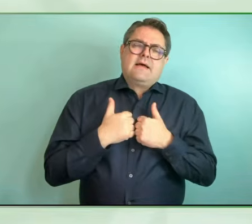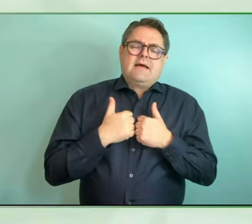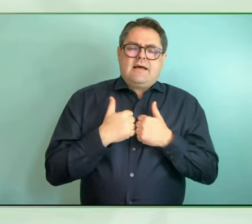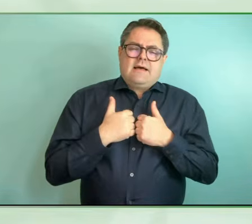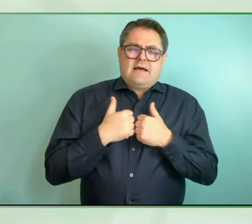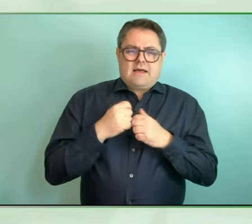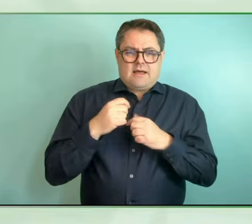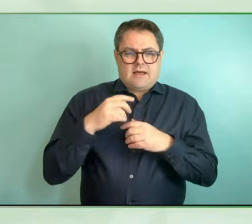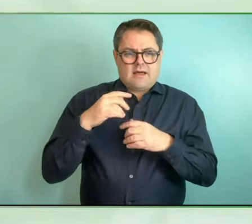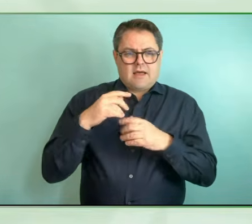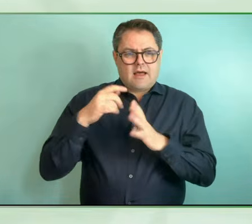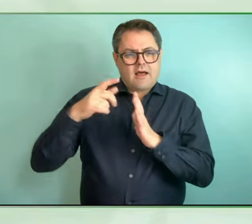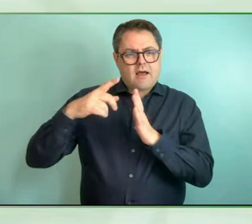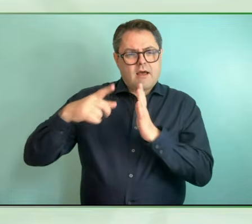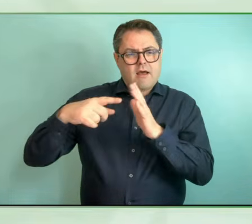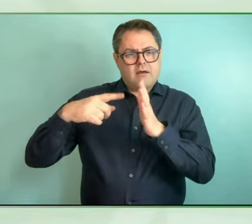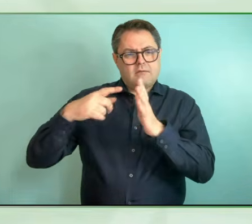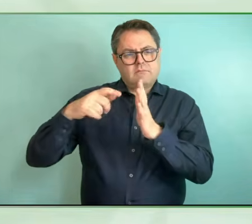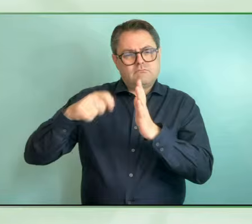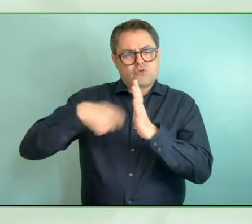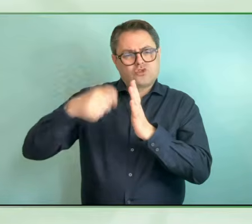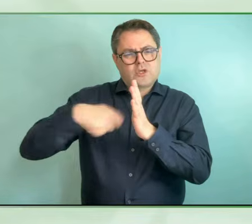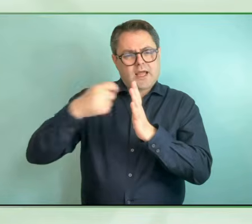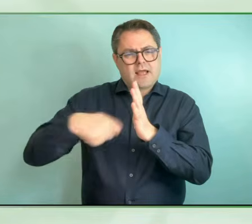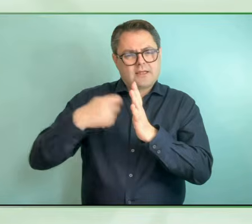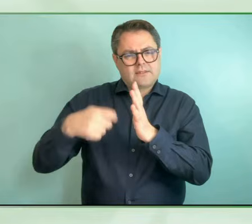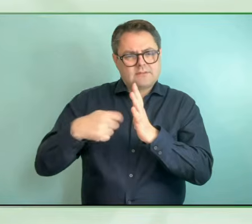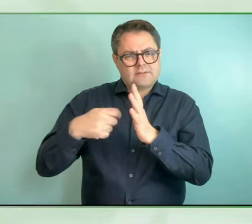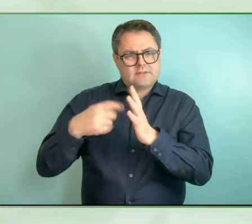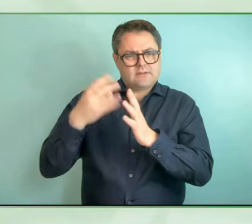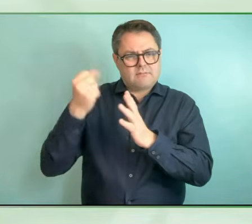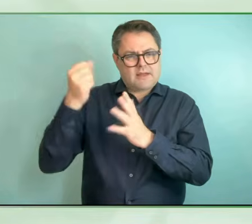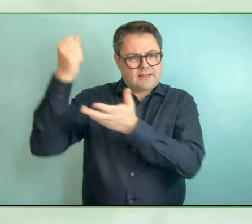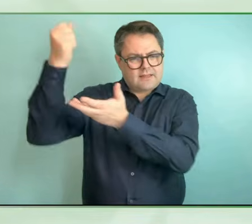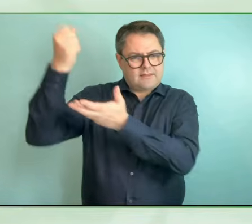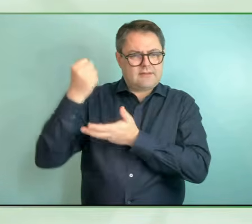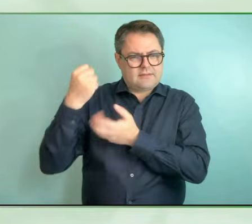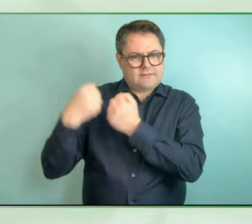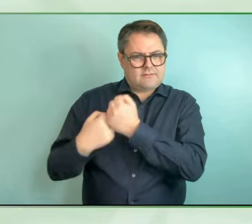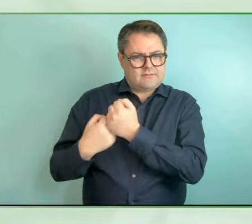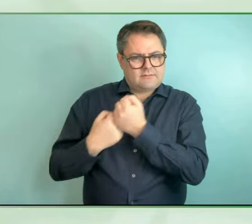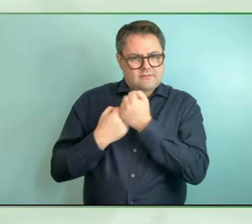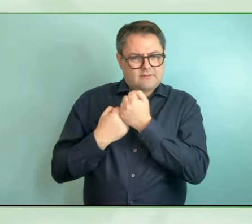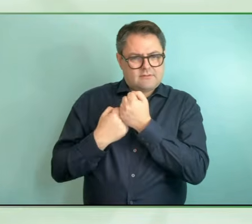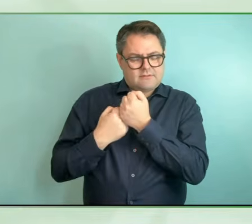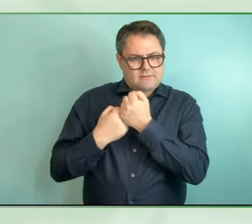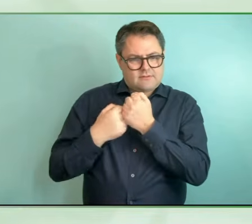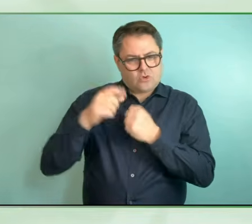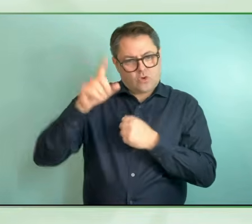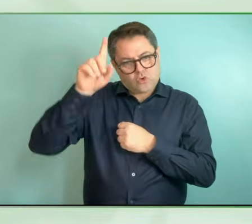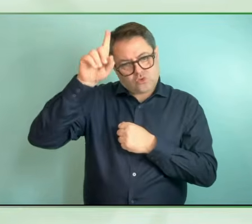endless at the moment. At the moment we're supported by the German Federal